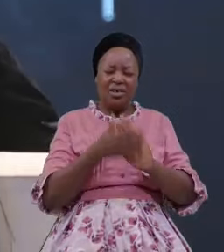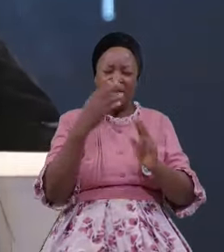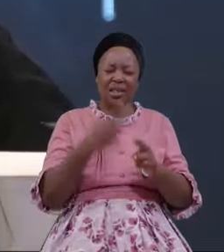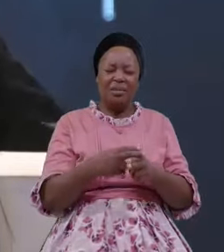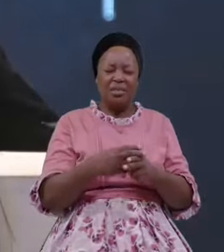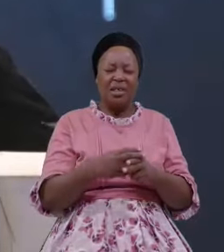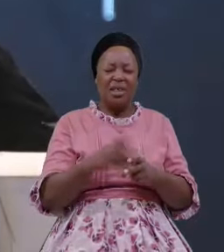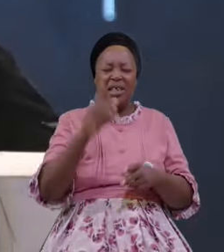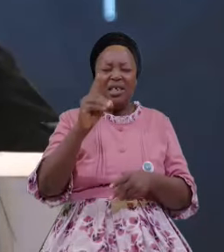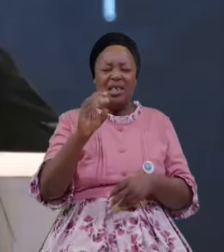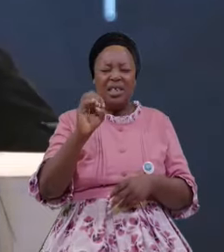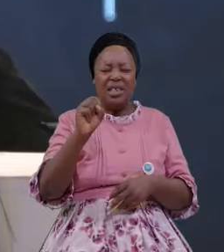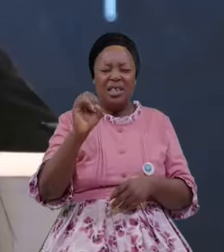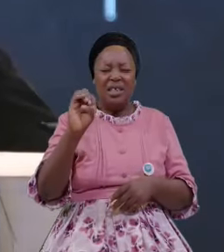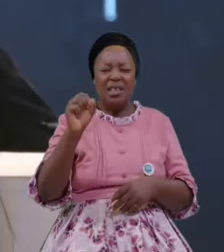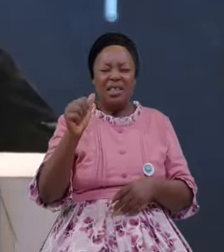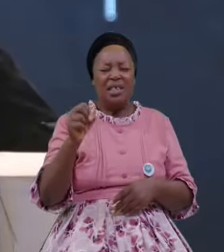Diseases finished.